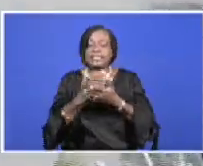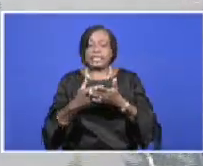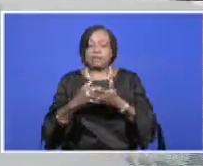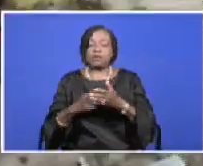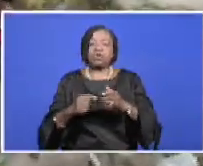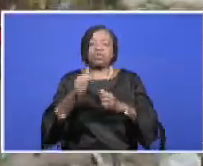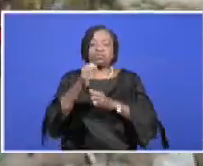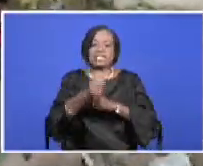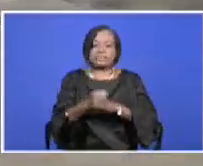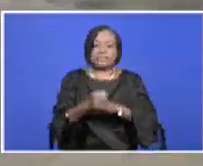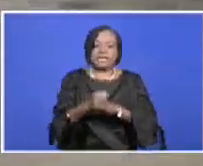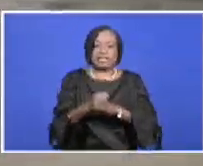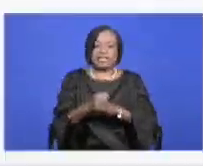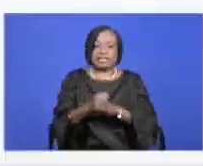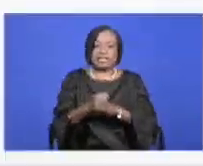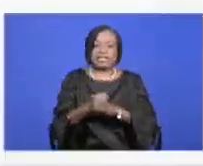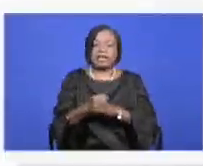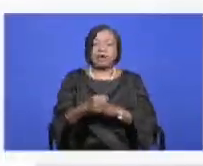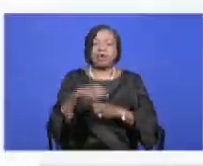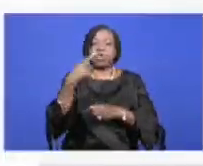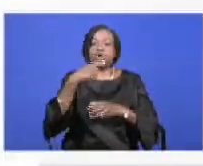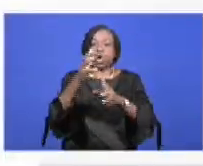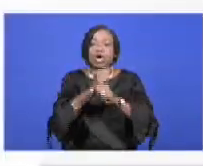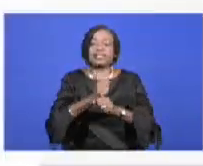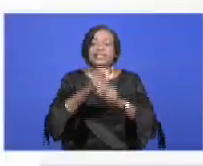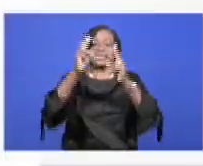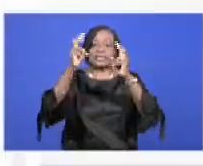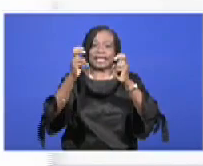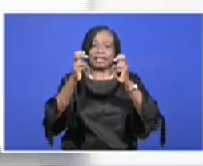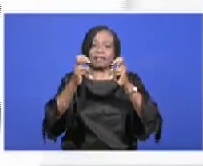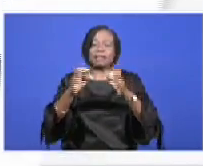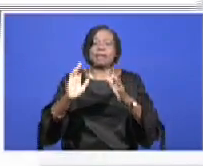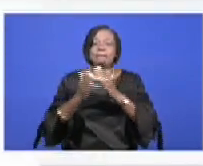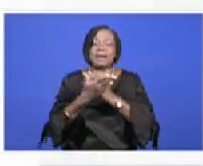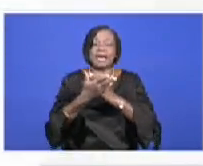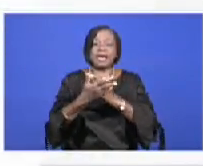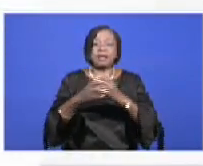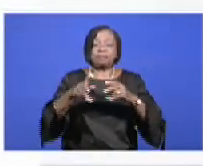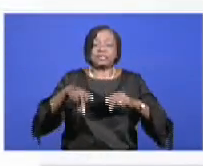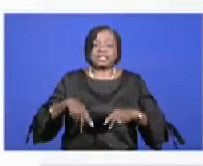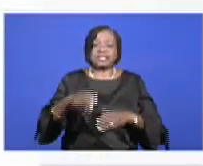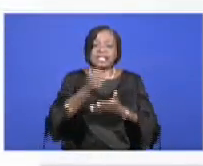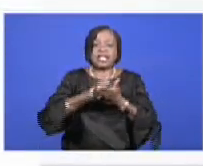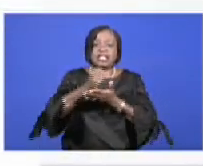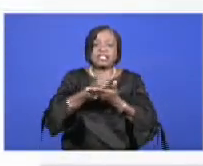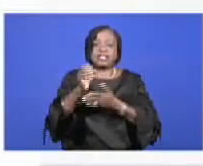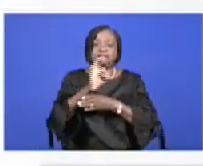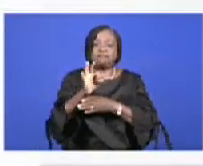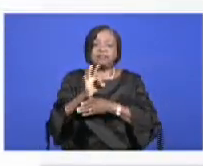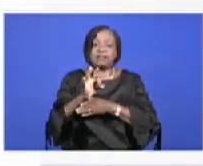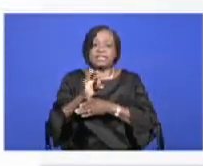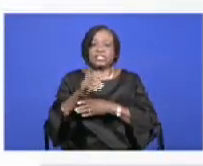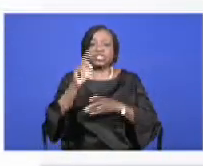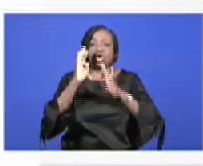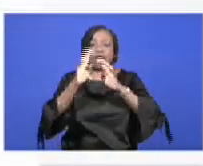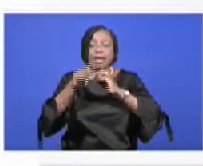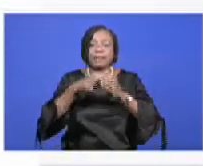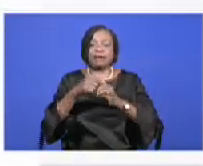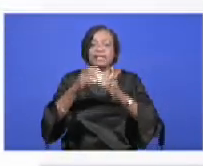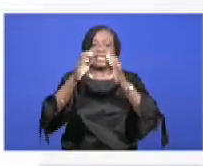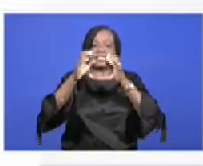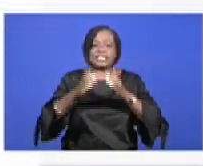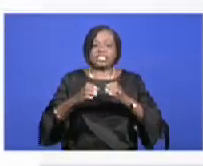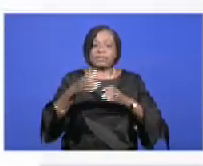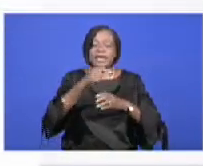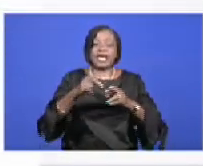the Crown who have acquired title by adverse possession. St. Fleur also speaks to the issue of citizenship and or